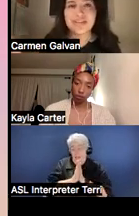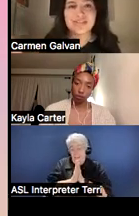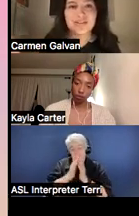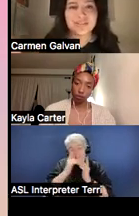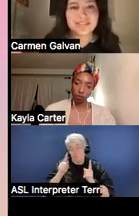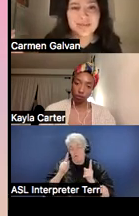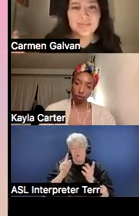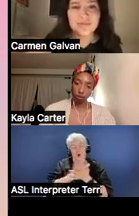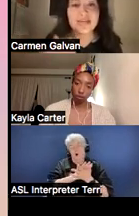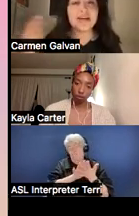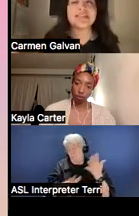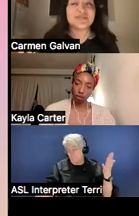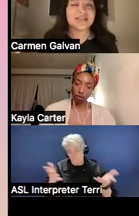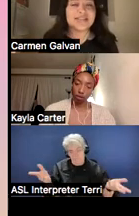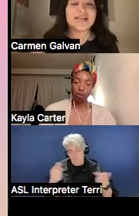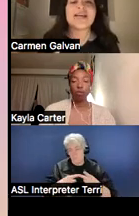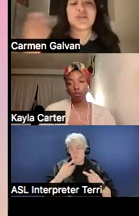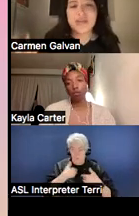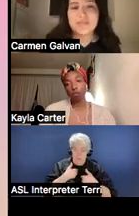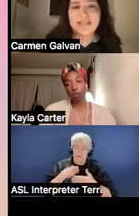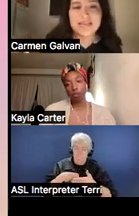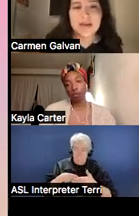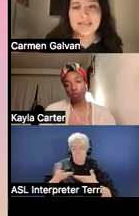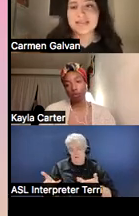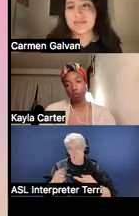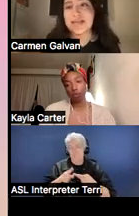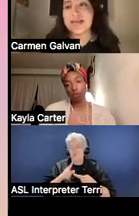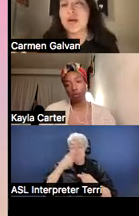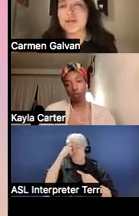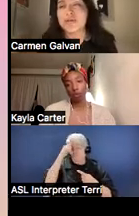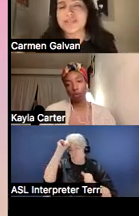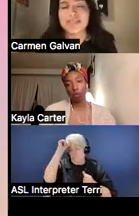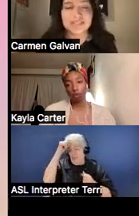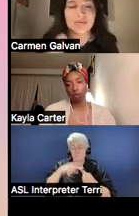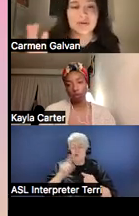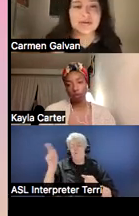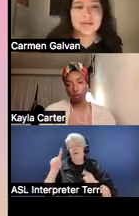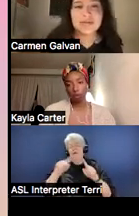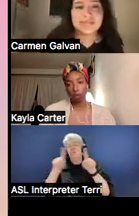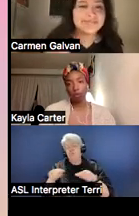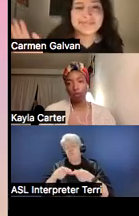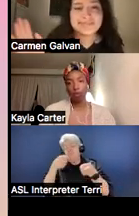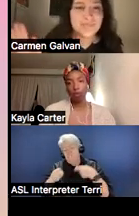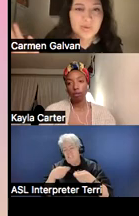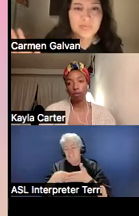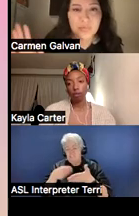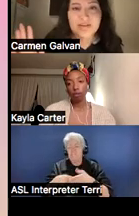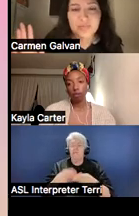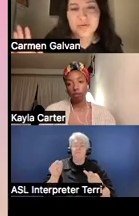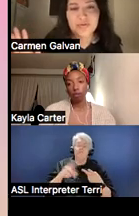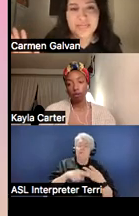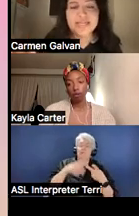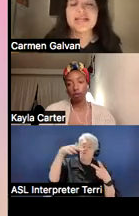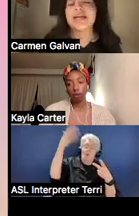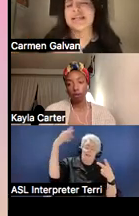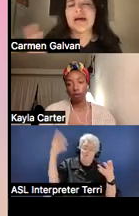of things, obviously, when we have these funds. So keeping that in mind, that they'll be like, where are the receipts or whatever